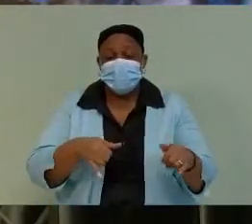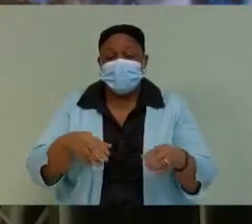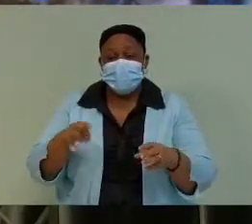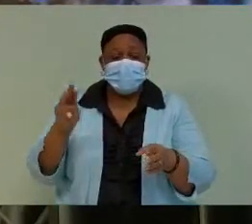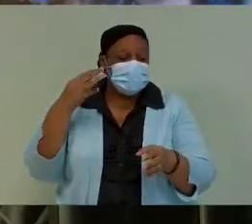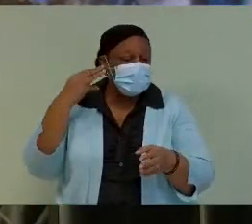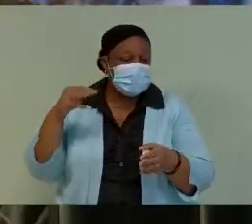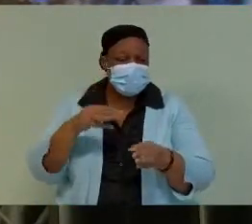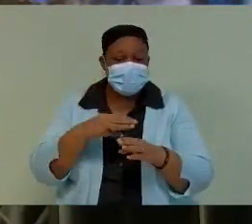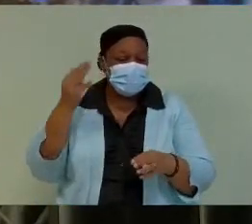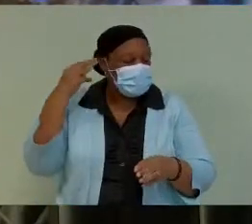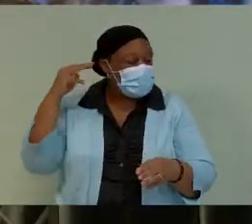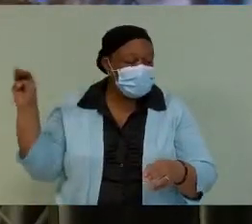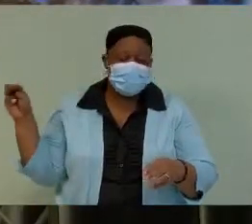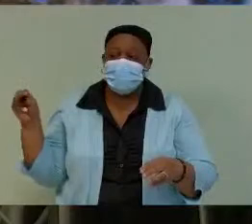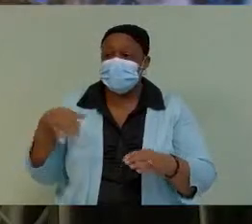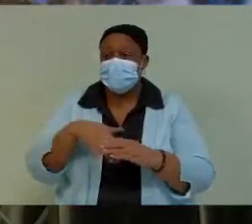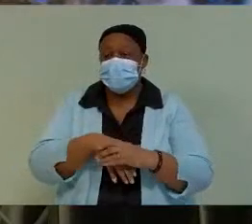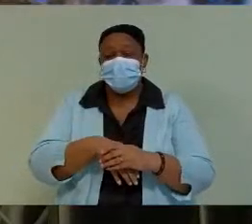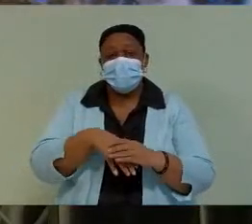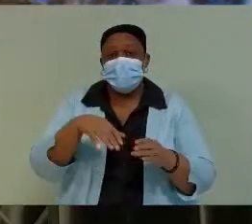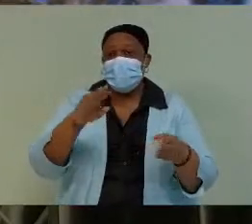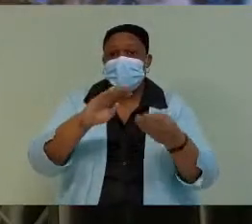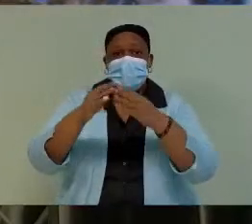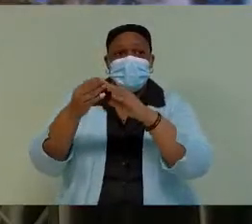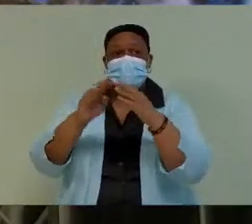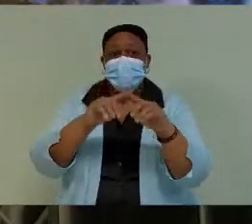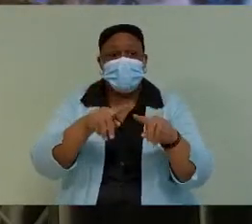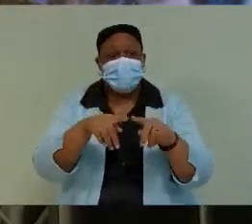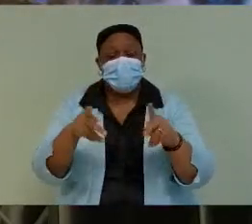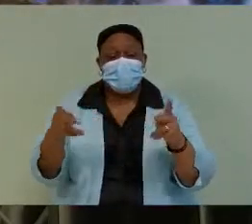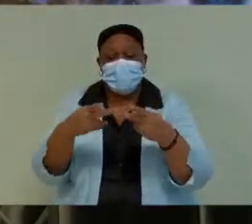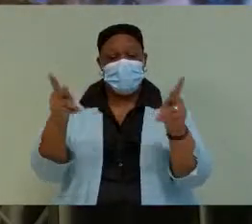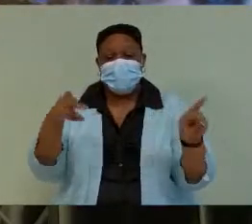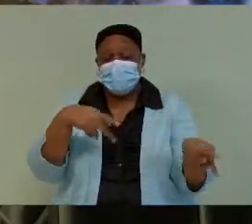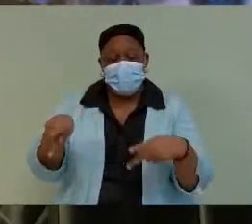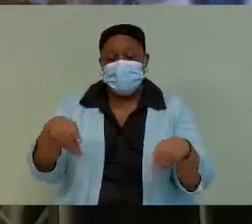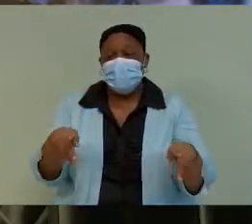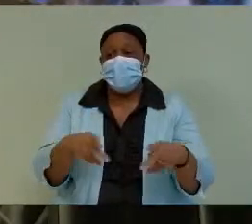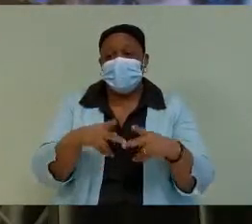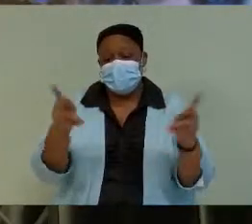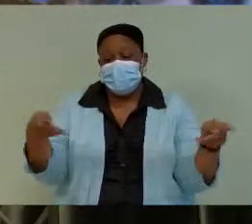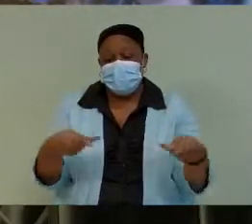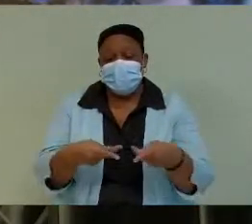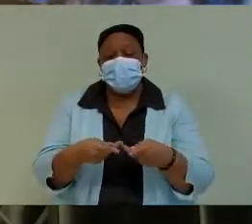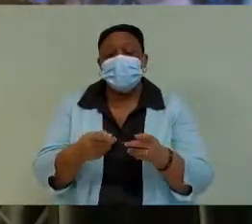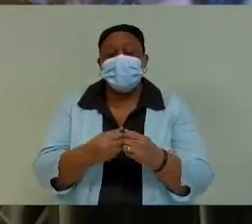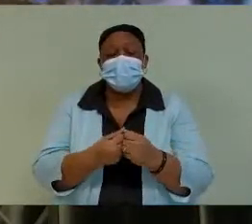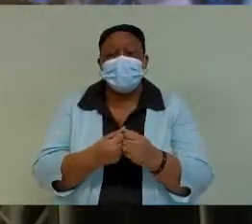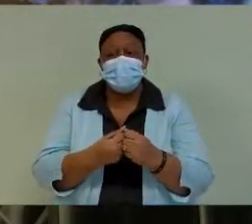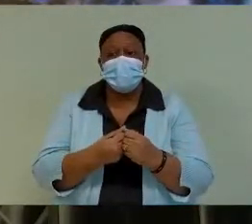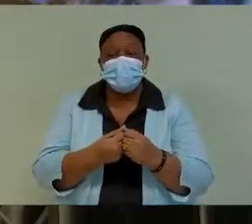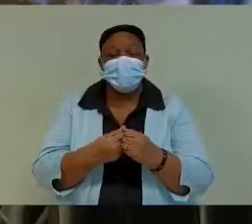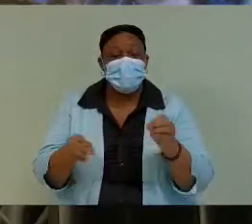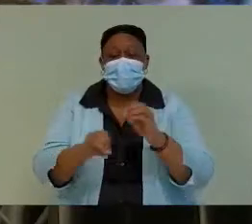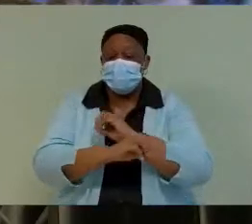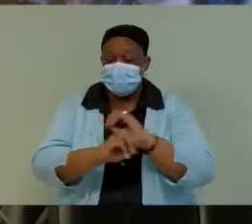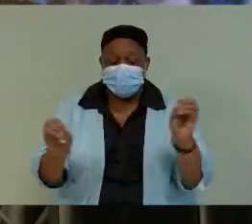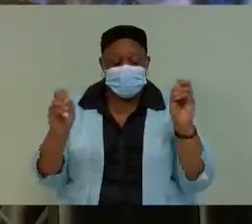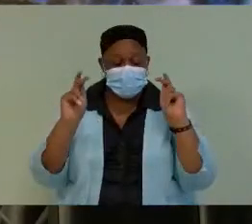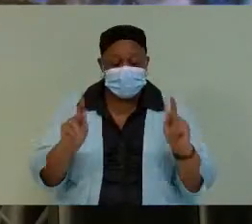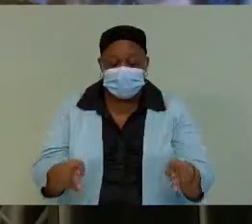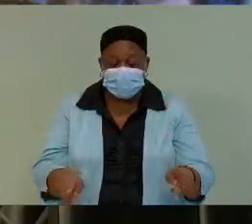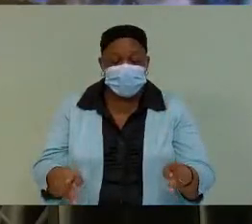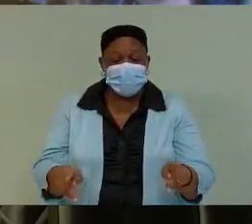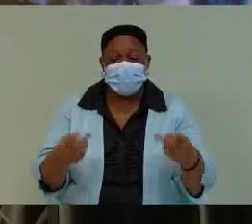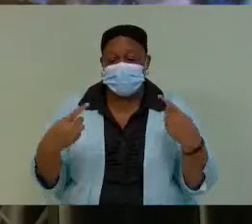gatherings for entertainment purposes. Regulation 10 provides, no person shall host,